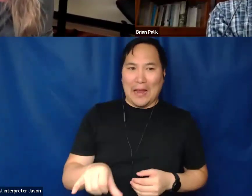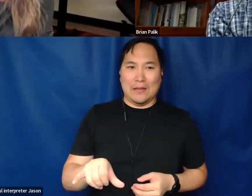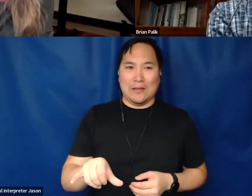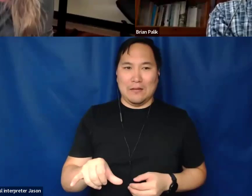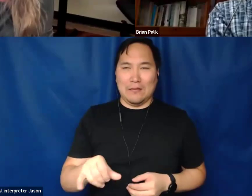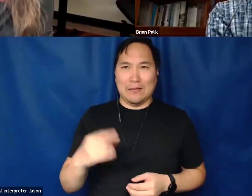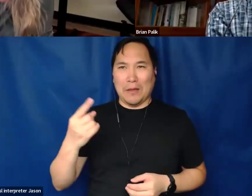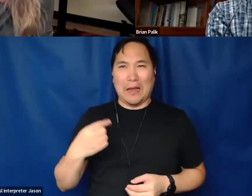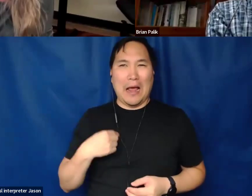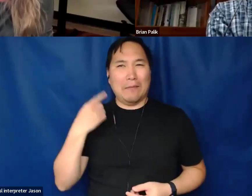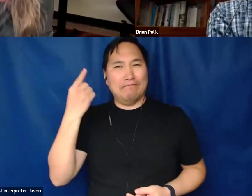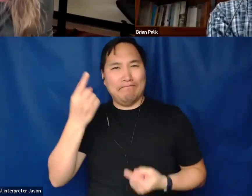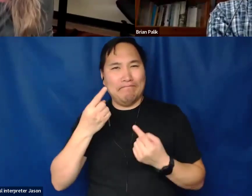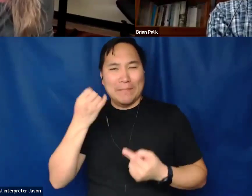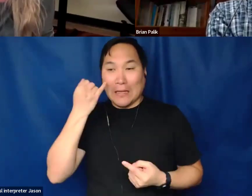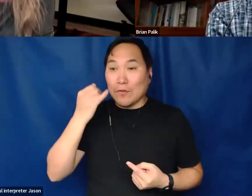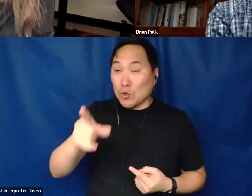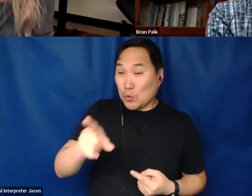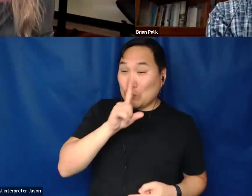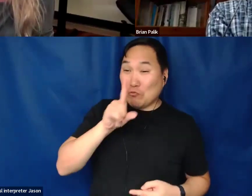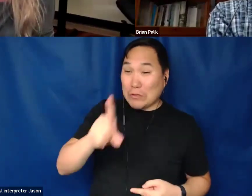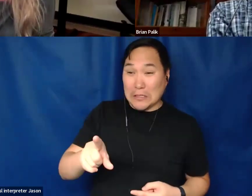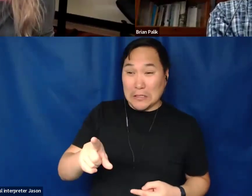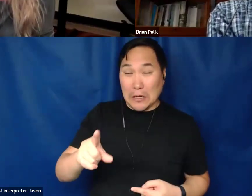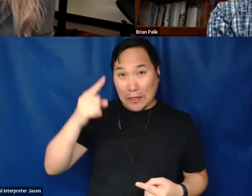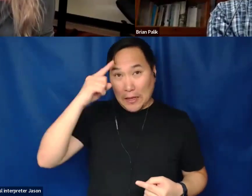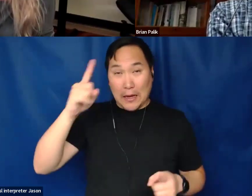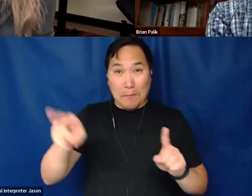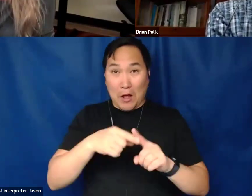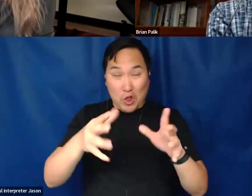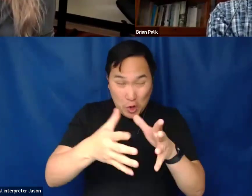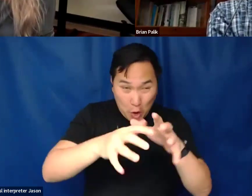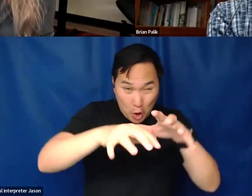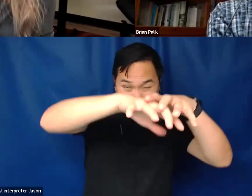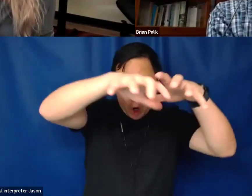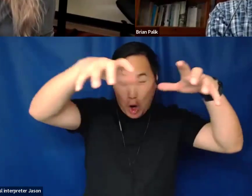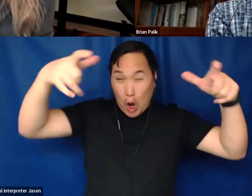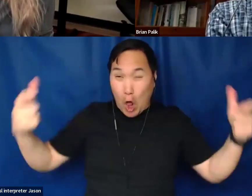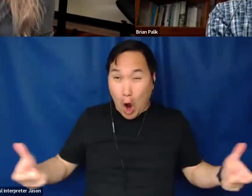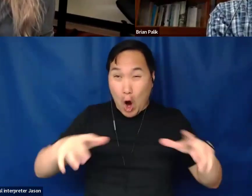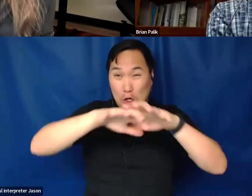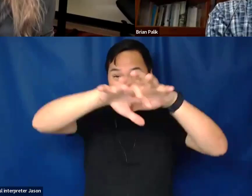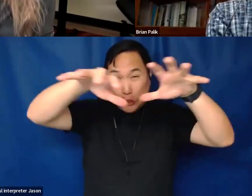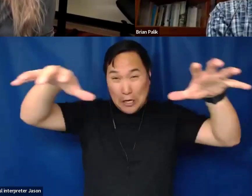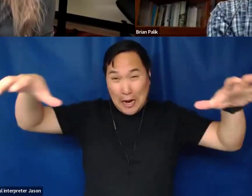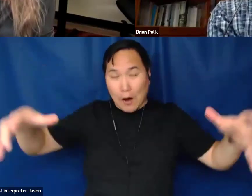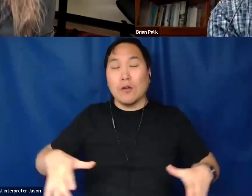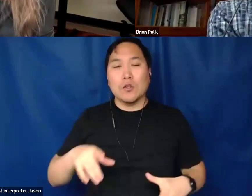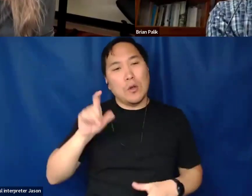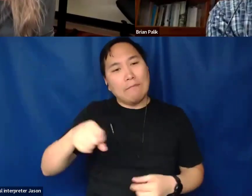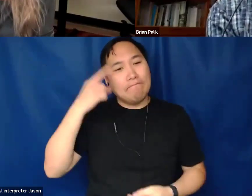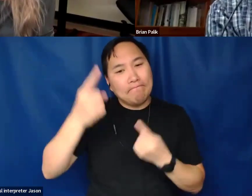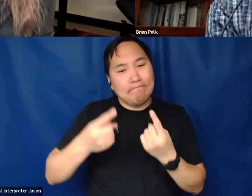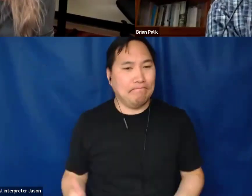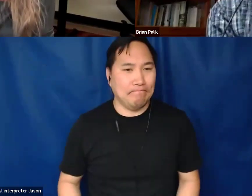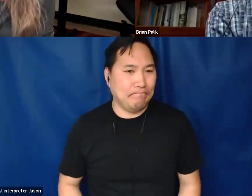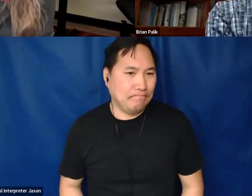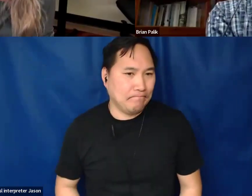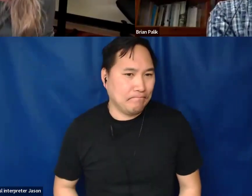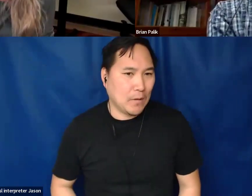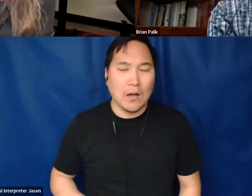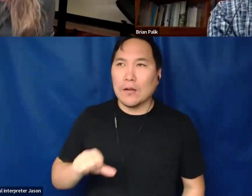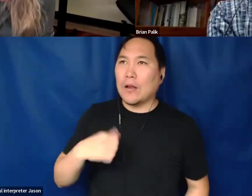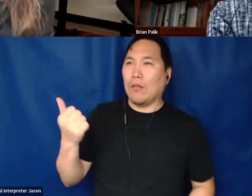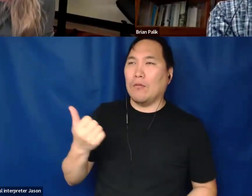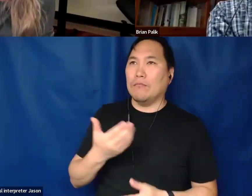look if you're truly thinking about bigger landscapes and how that's being done. That would be a place. Another place that